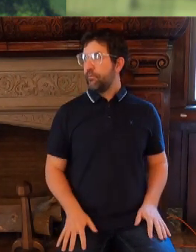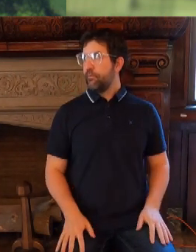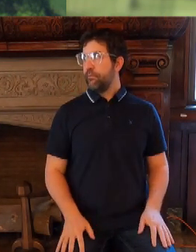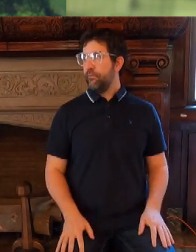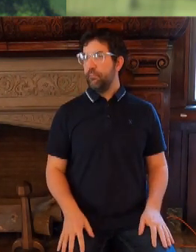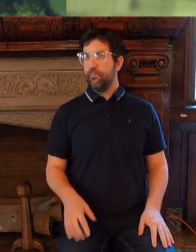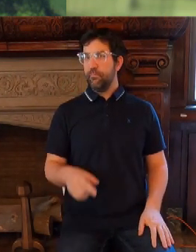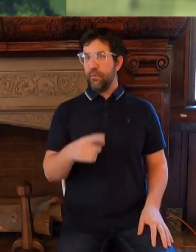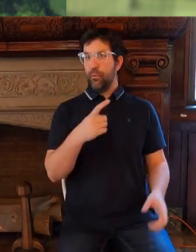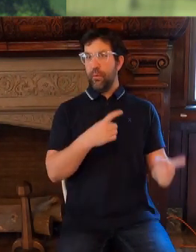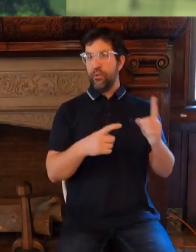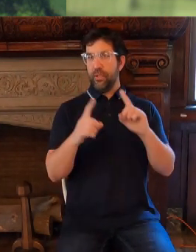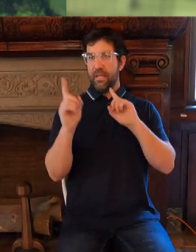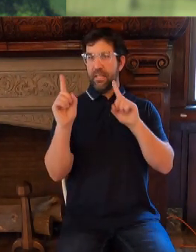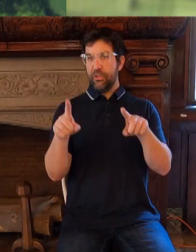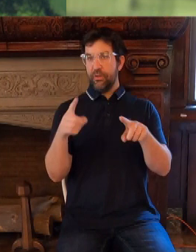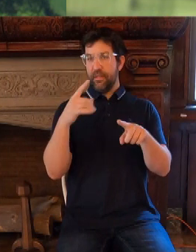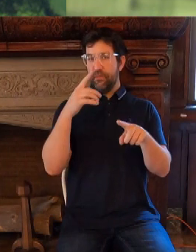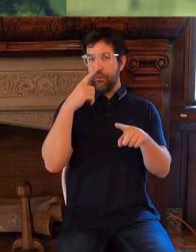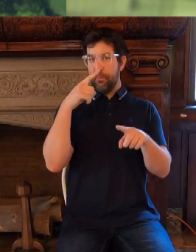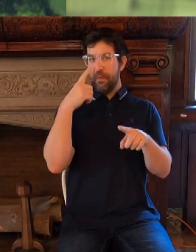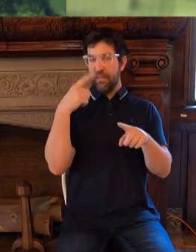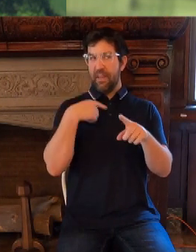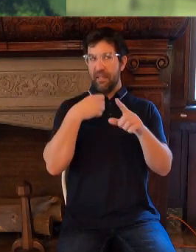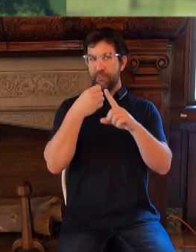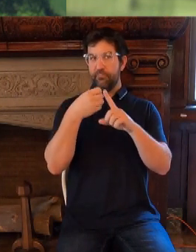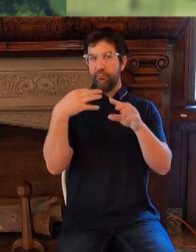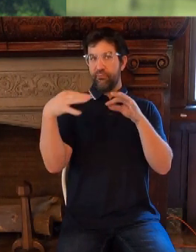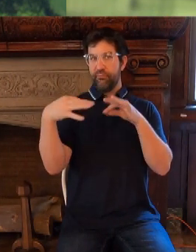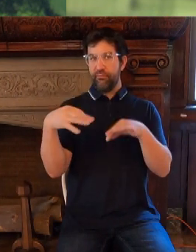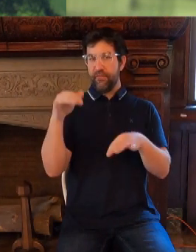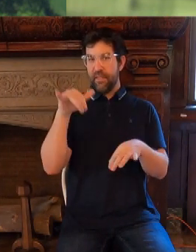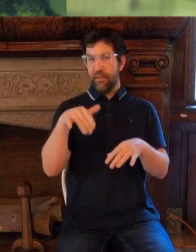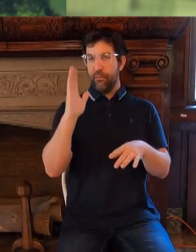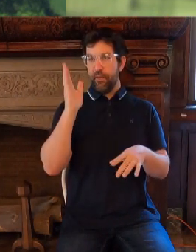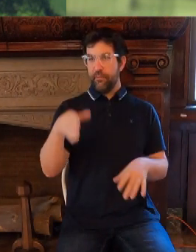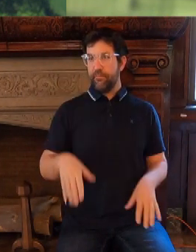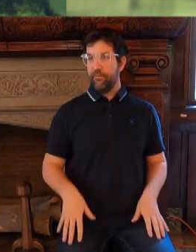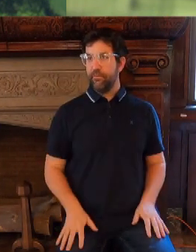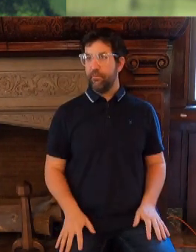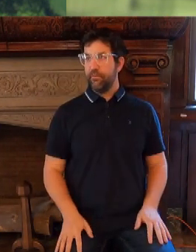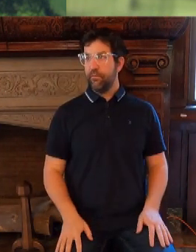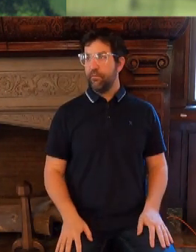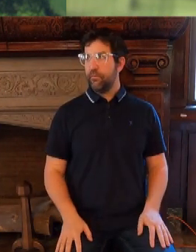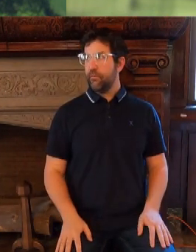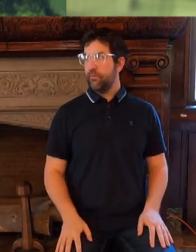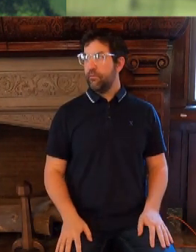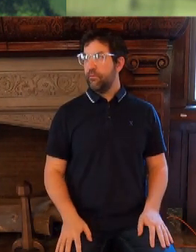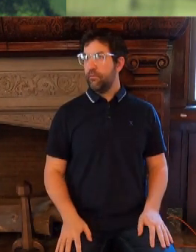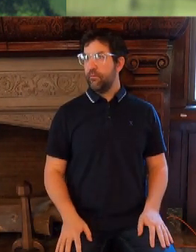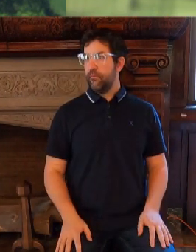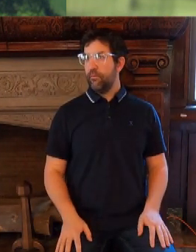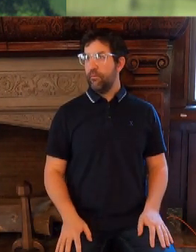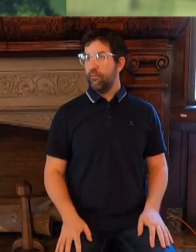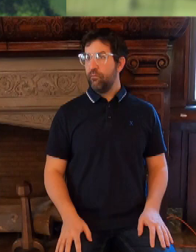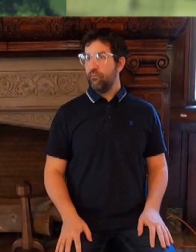There'll be a Q&A at the end. If you don't mind, I can go through all that. Remember. Good question, though, yeah.